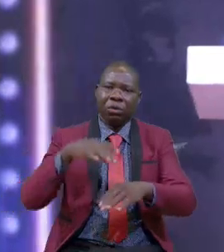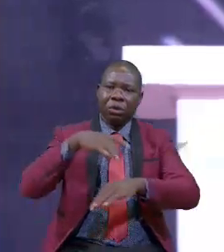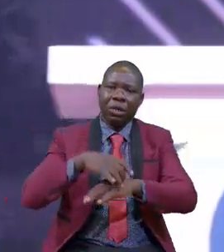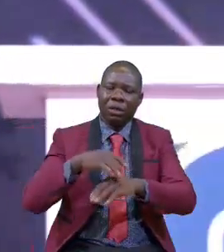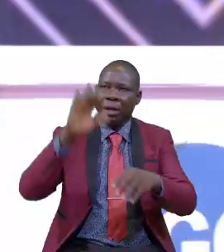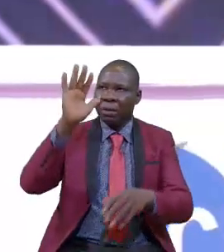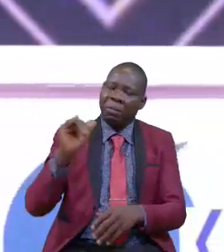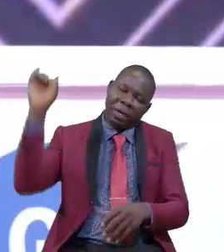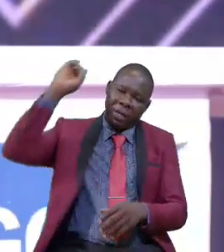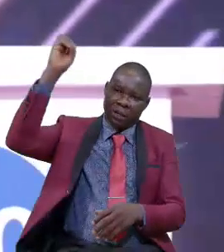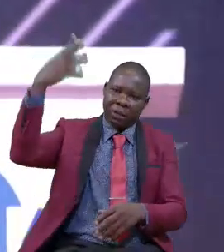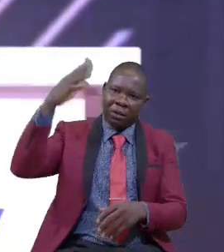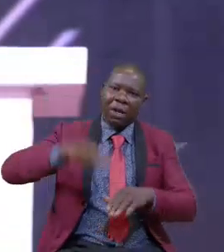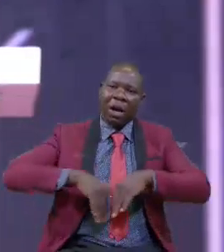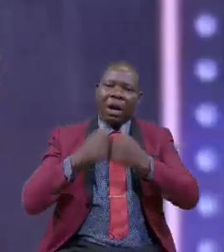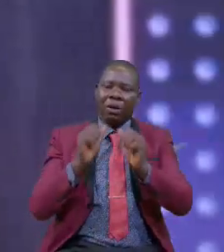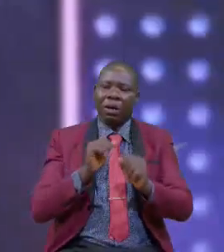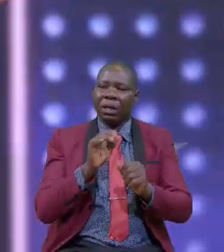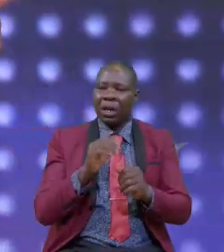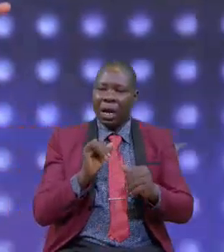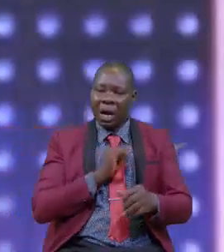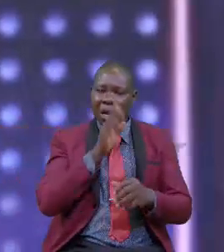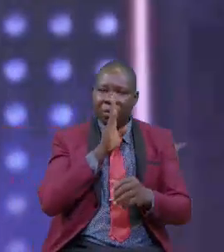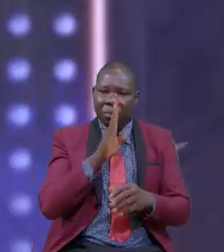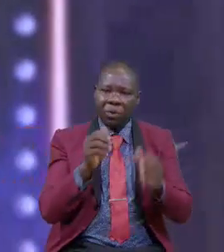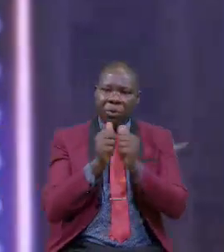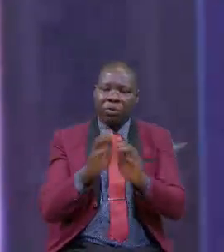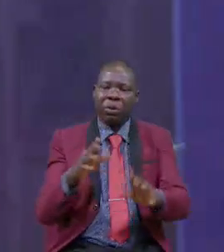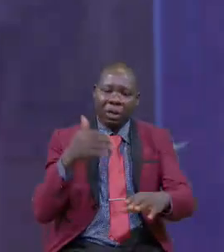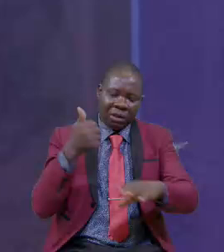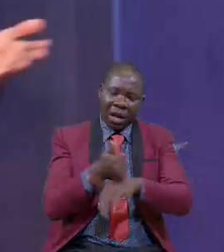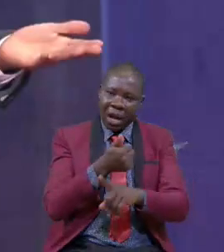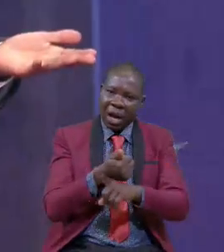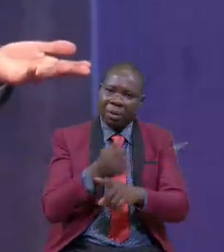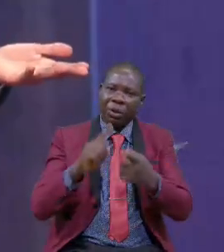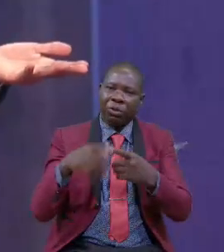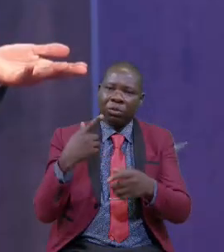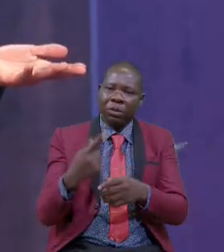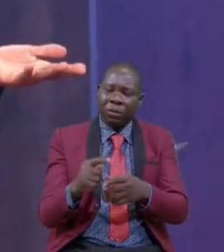I be harmless to the least of the children of God,